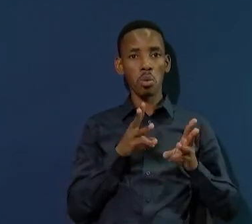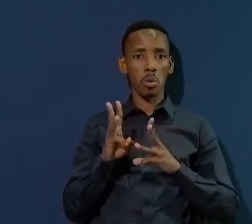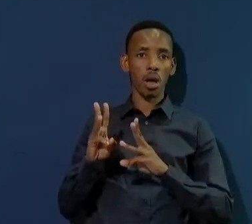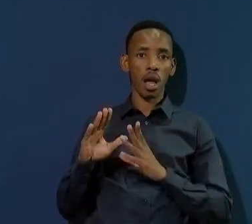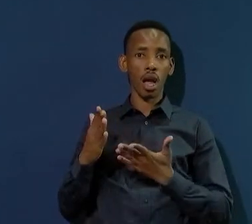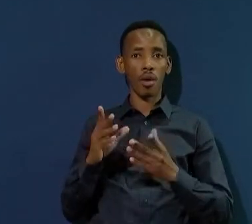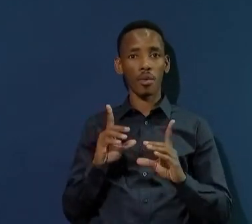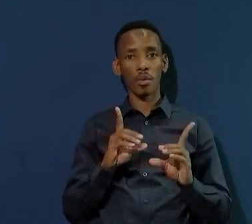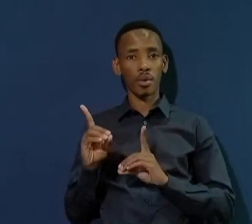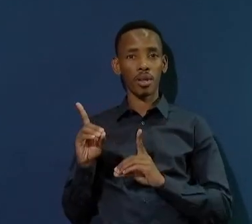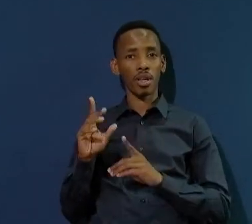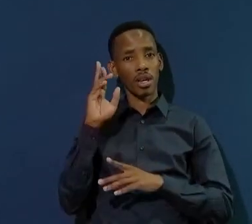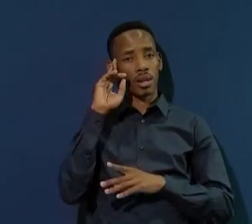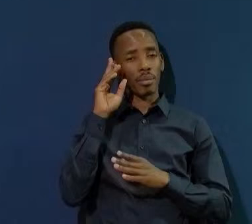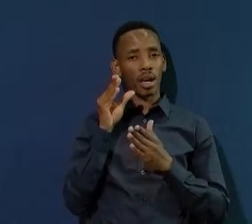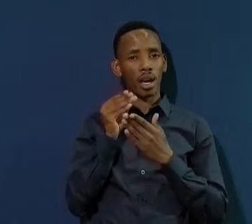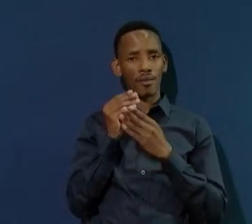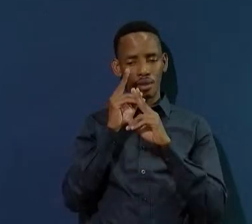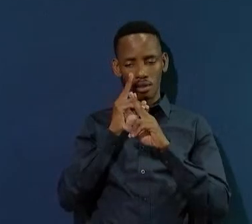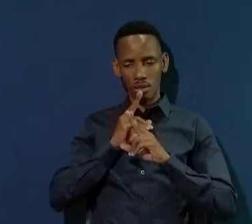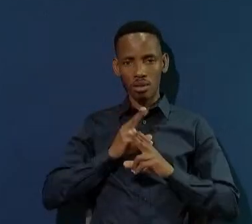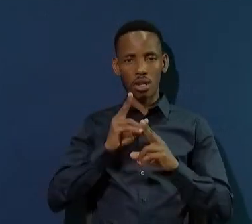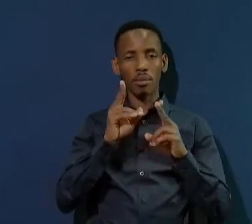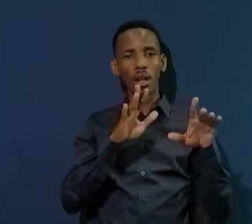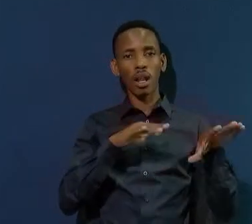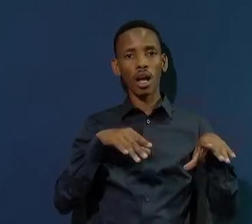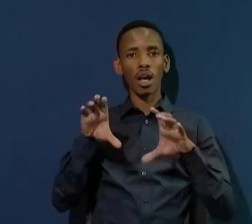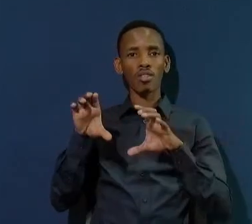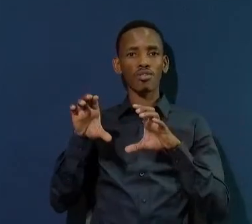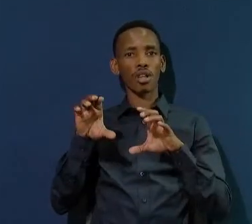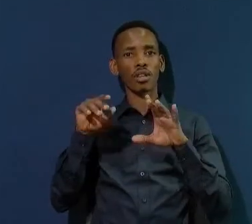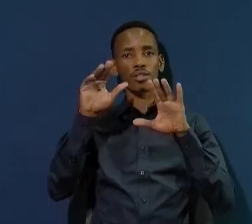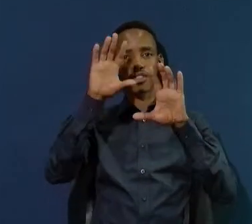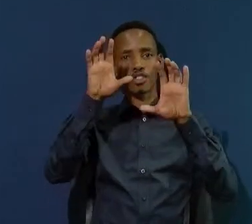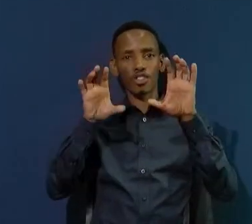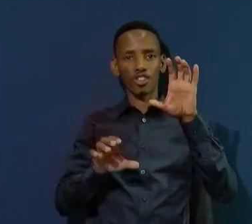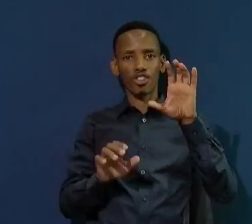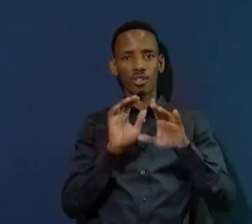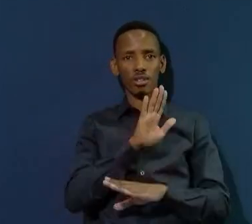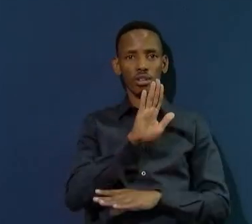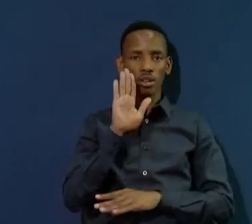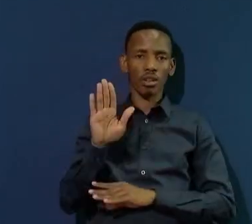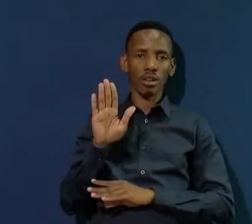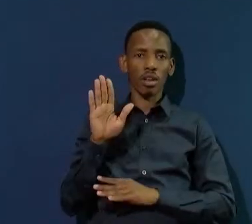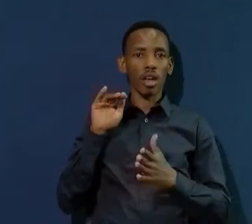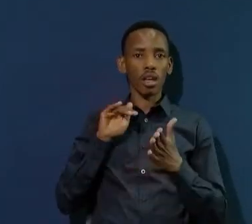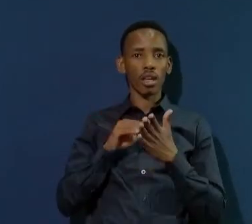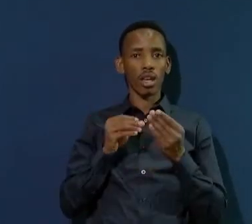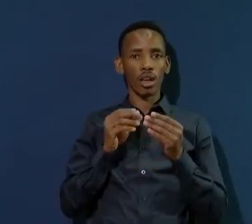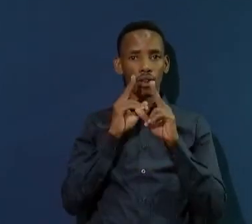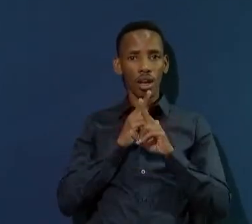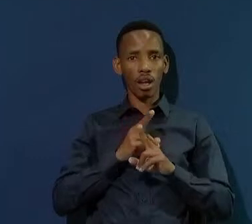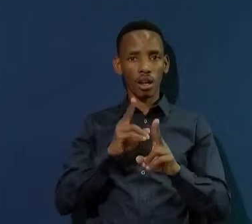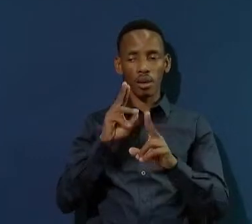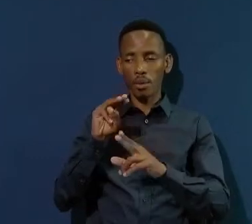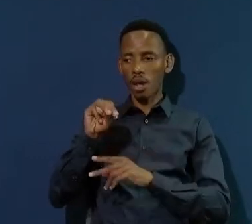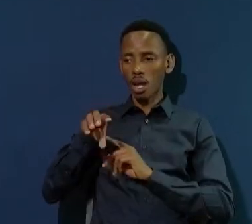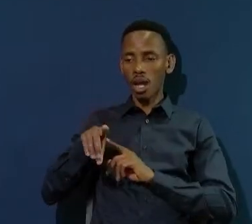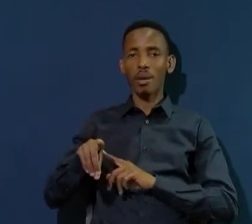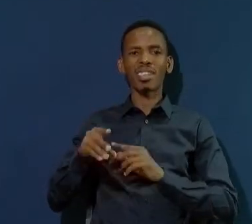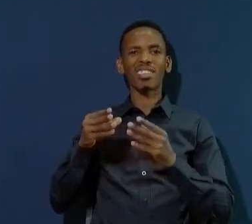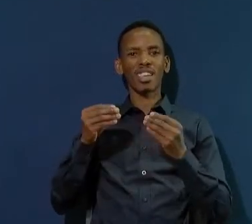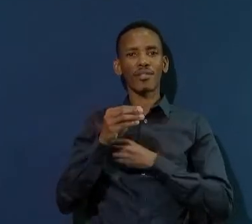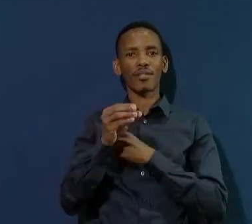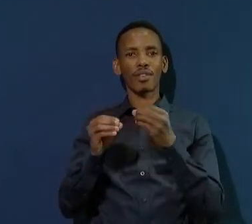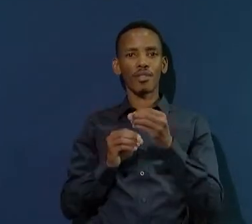bo honorable councillor ko dikgaolong tsa rona re tla be re na le bo honorable MP ba na le